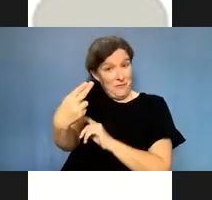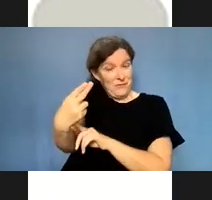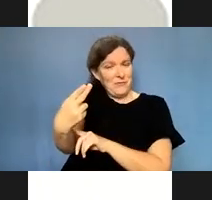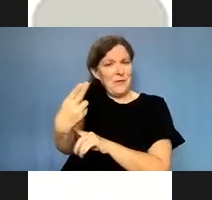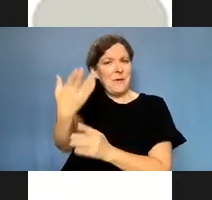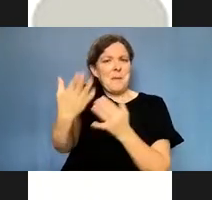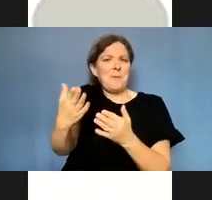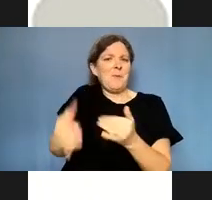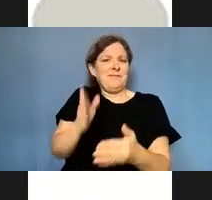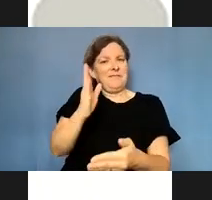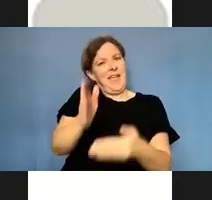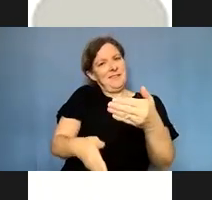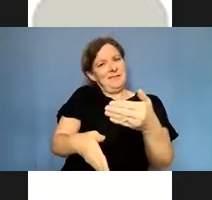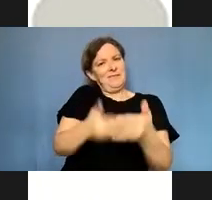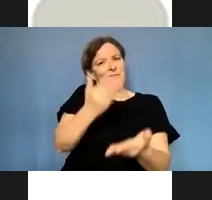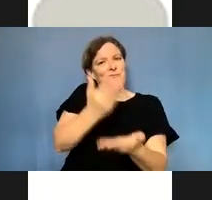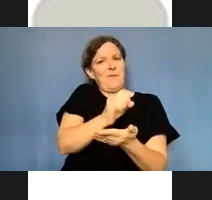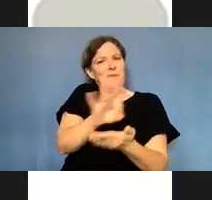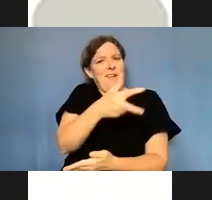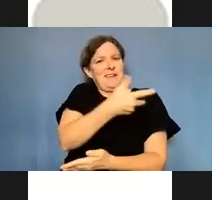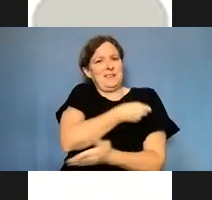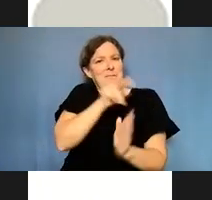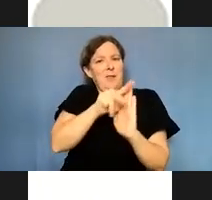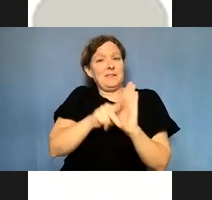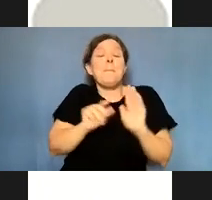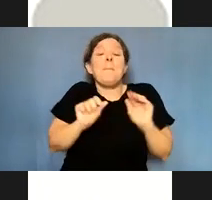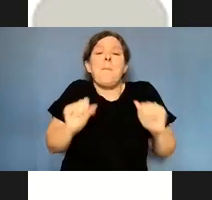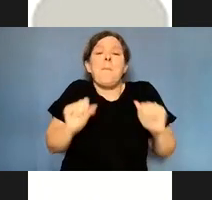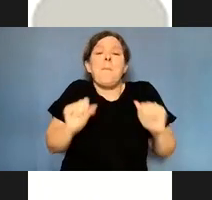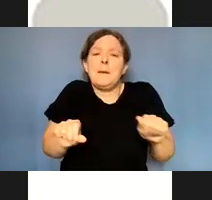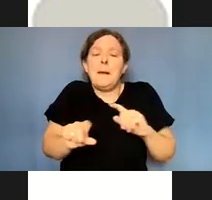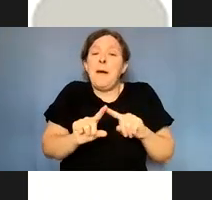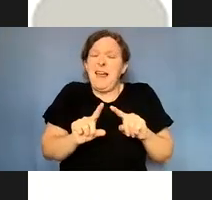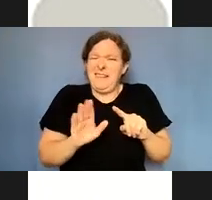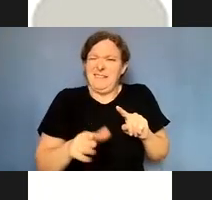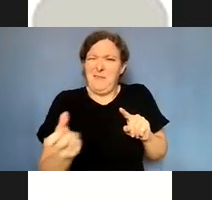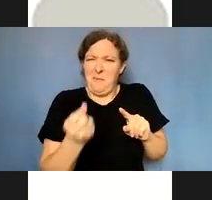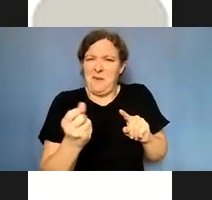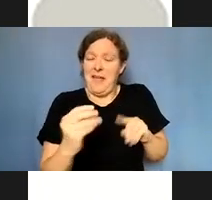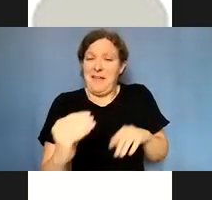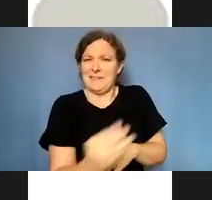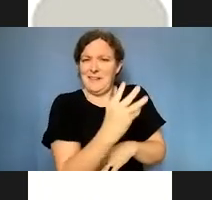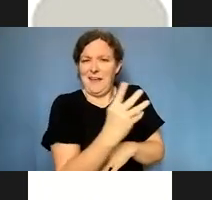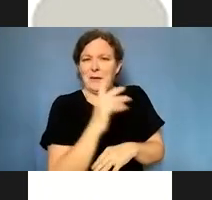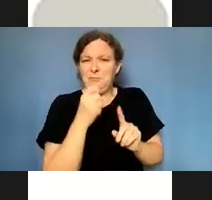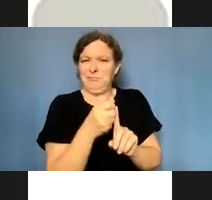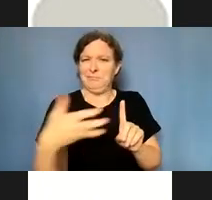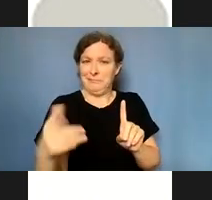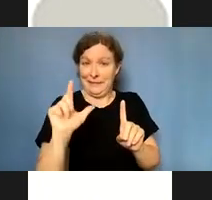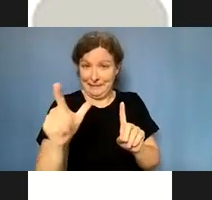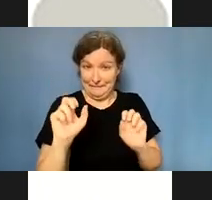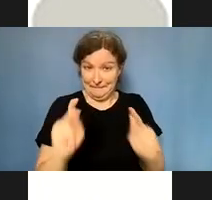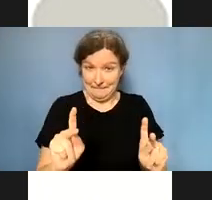an end to the proof of vaccination policy. But again, I have a slide on that, so I'm going to just talk a little bit more about it when I get